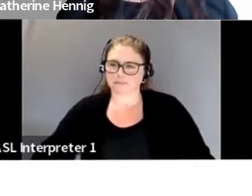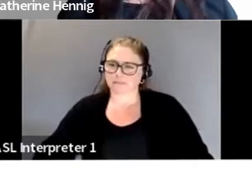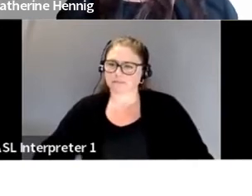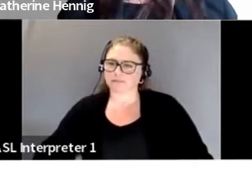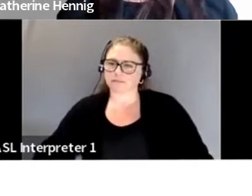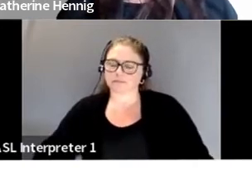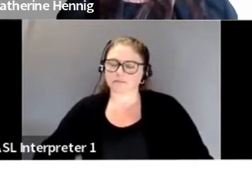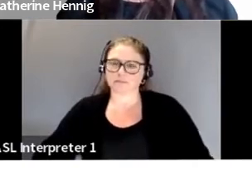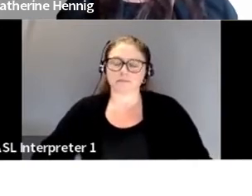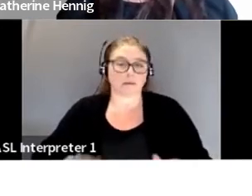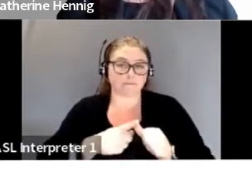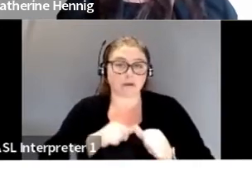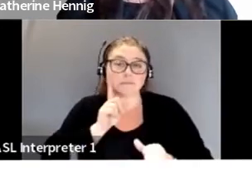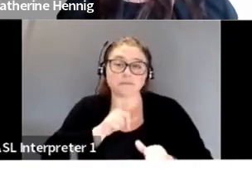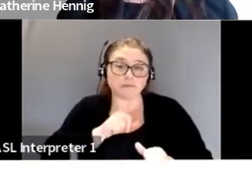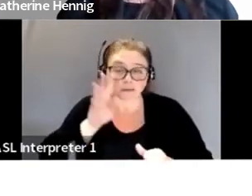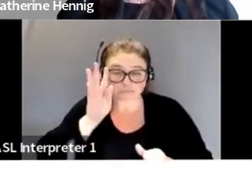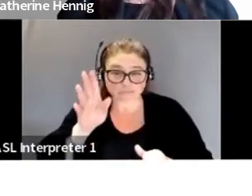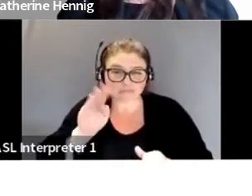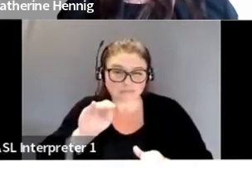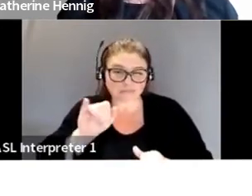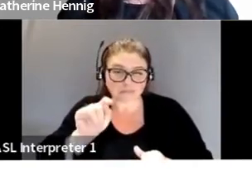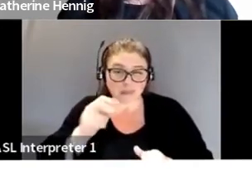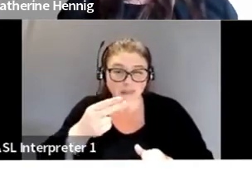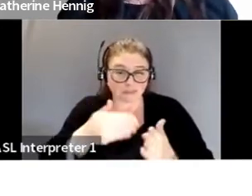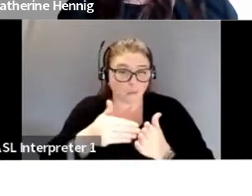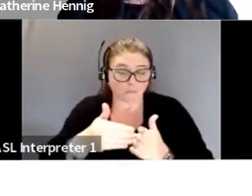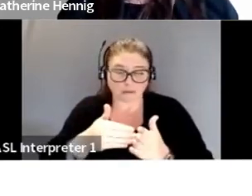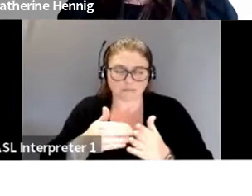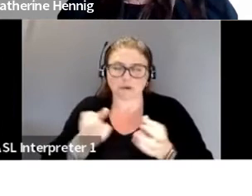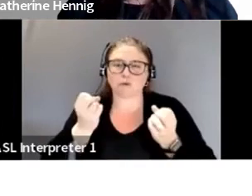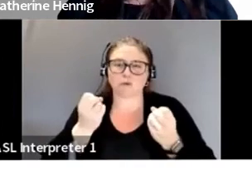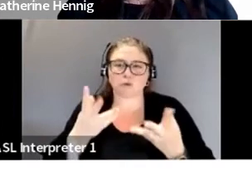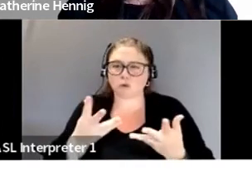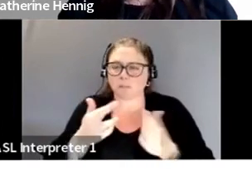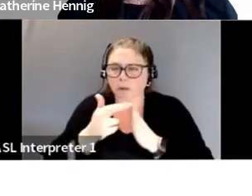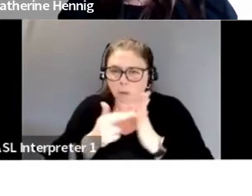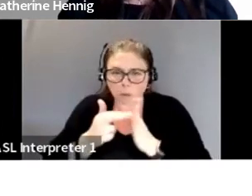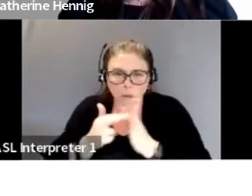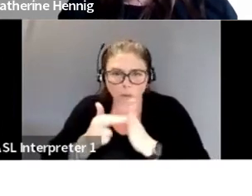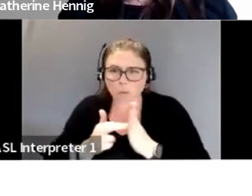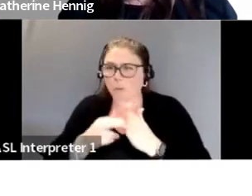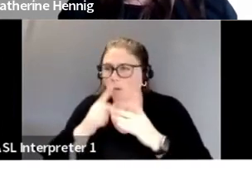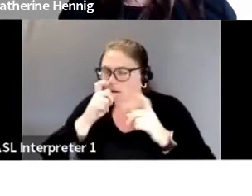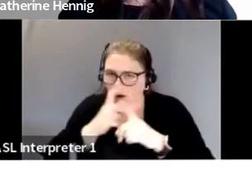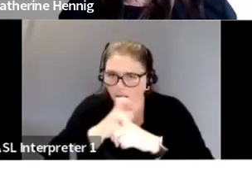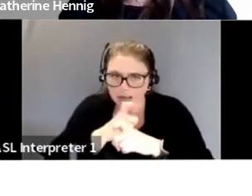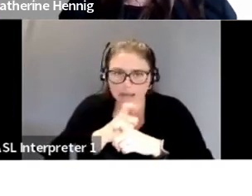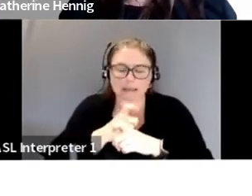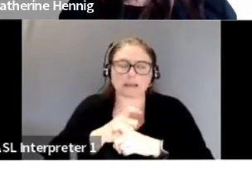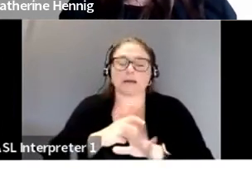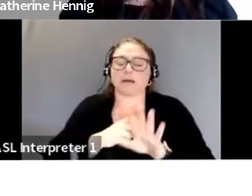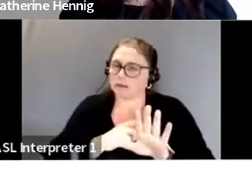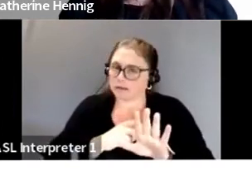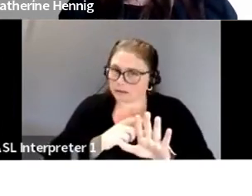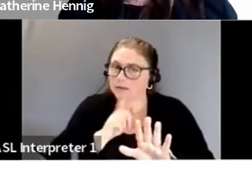Okay, so the first myth that we hear way too often is that grants have too many strings attached and are just too complicated. And yes, it is true